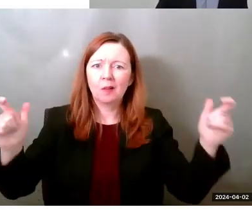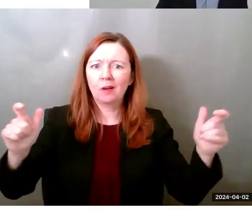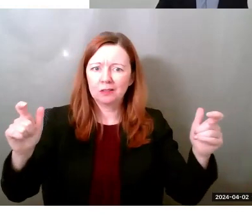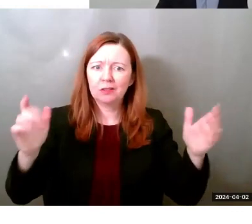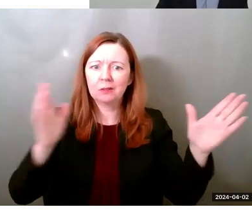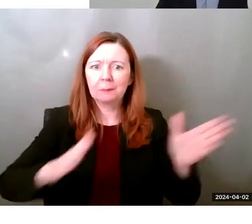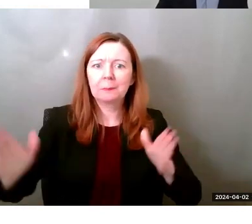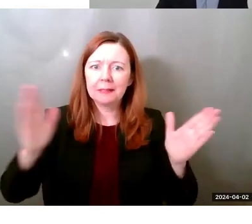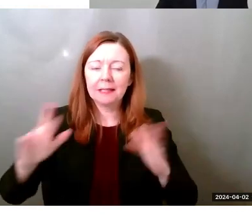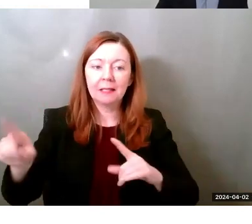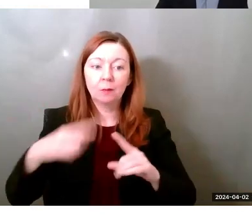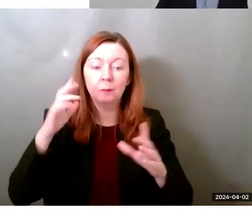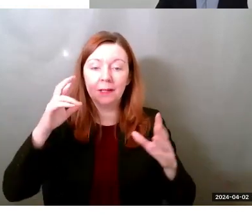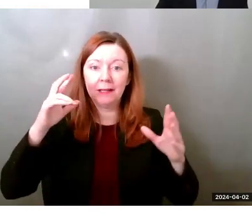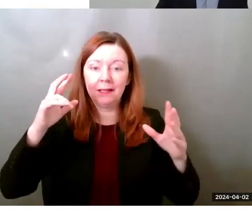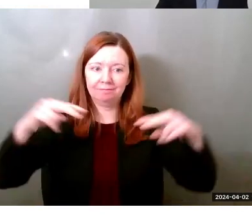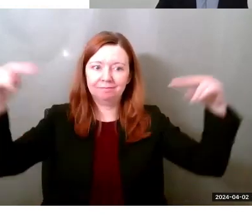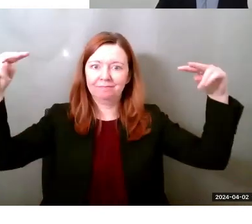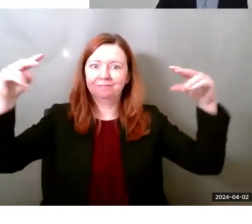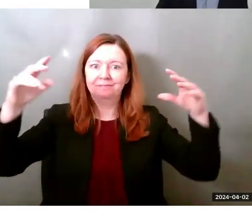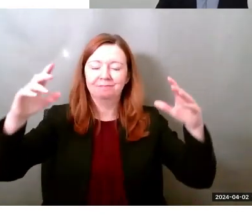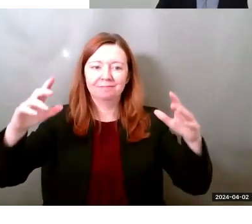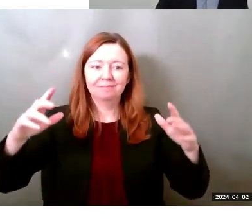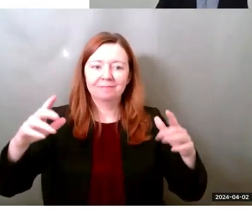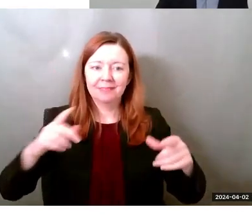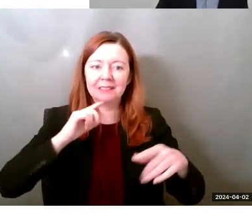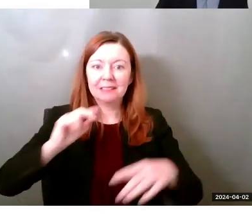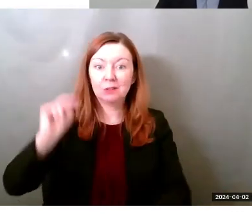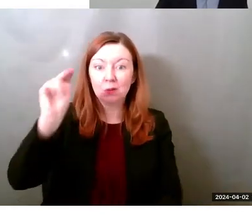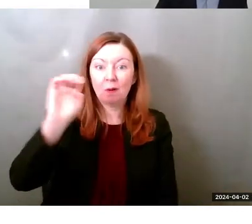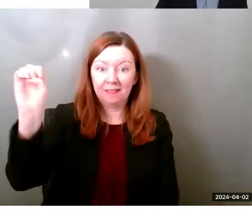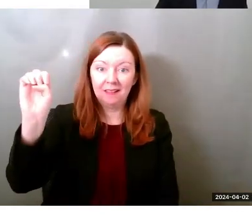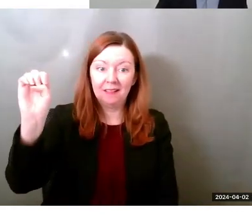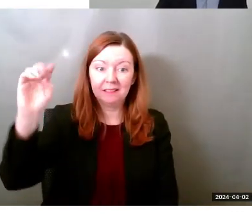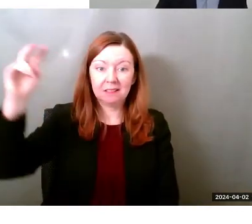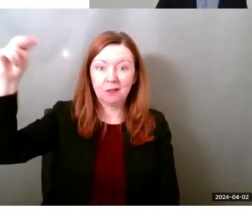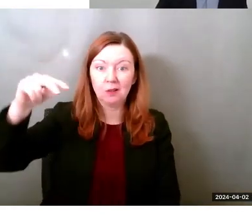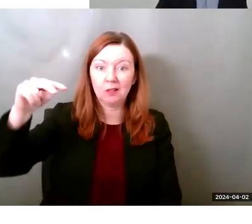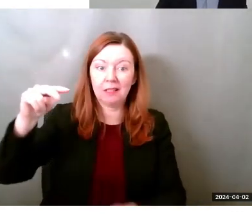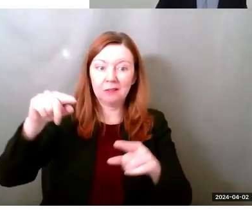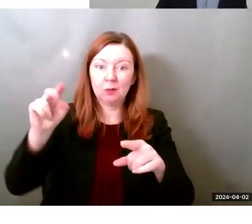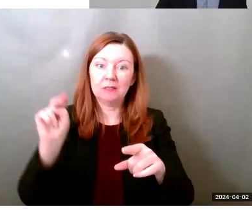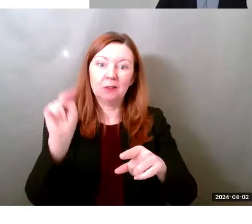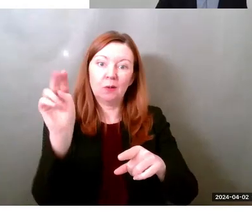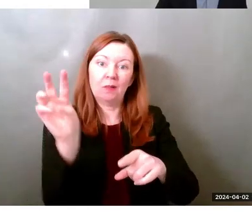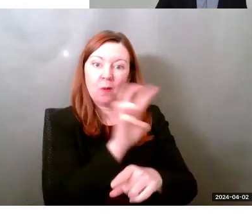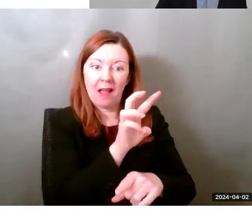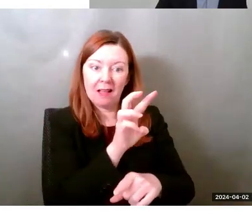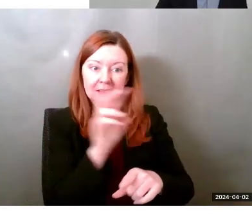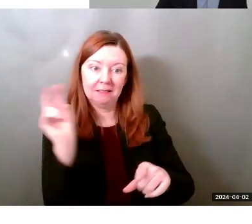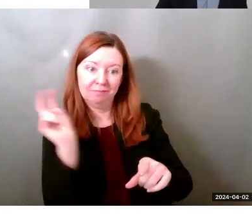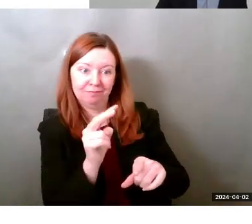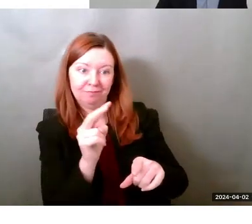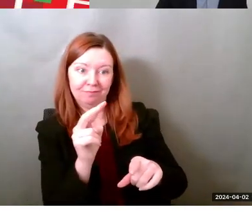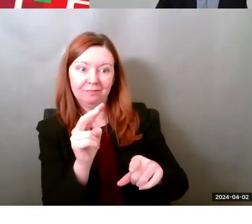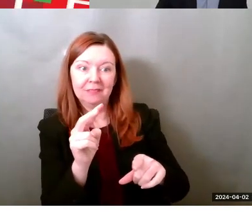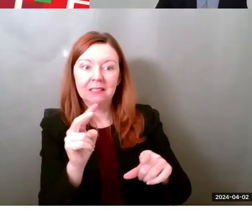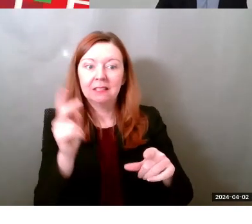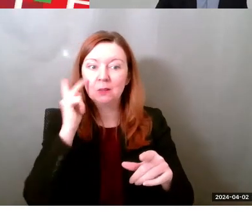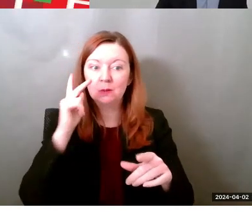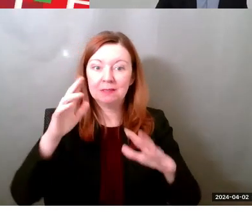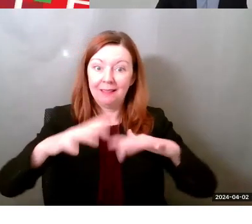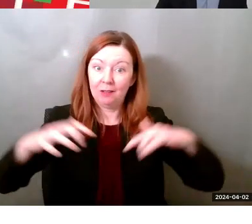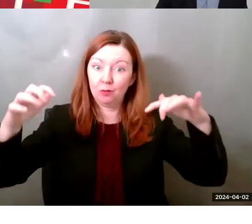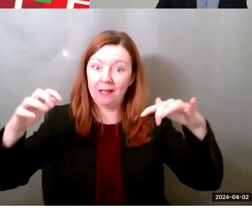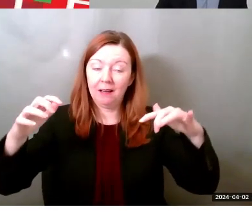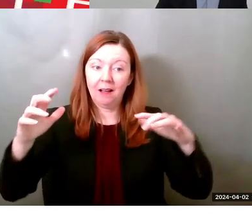planning. So when we step back here, this is now at the northeast, looking towards the northwest, and you're seeing the arena, and